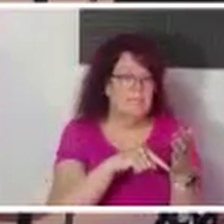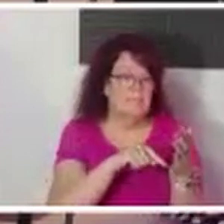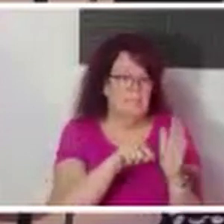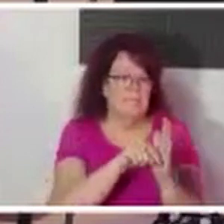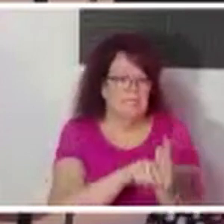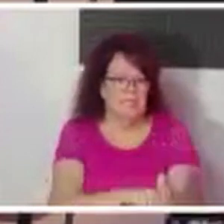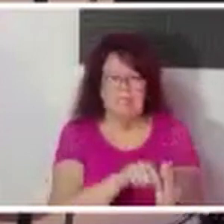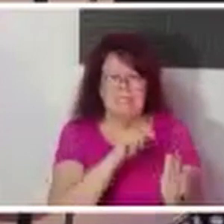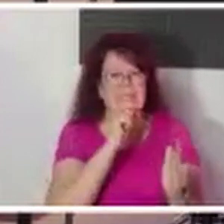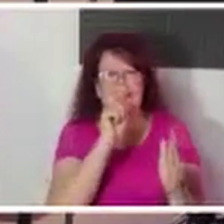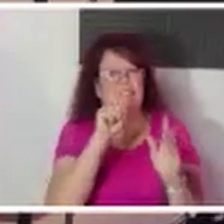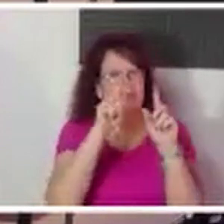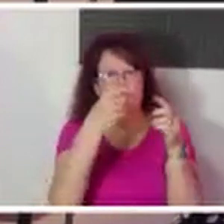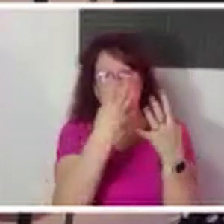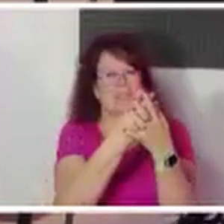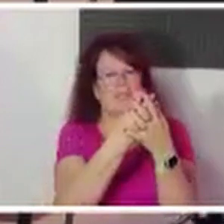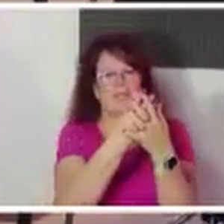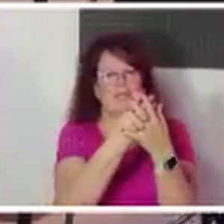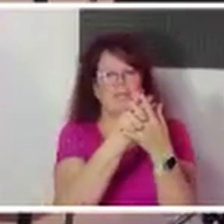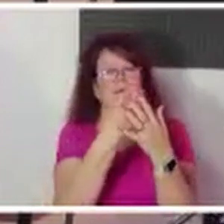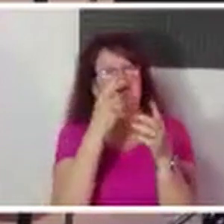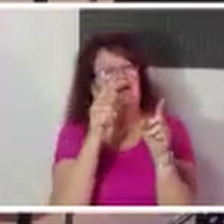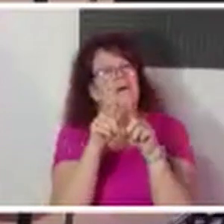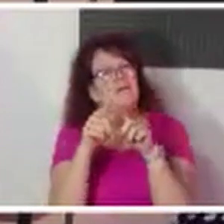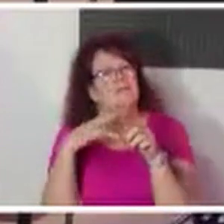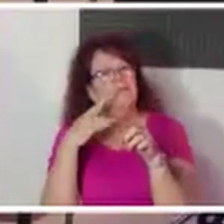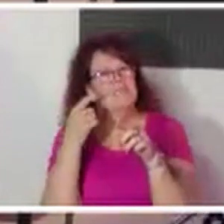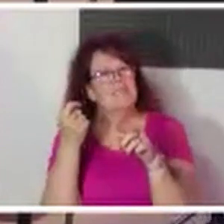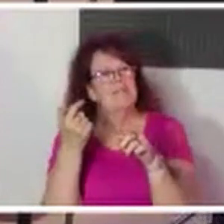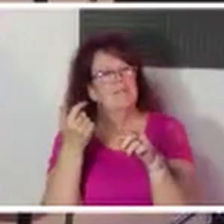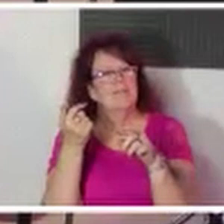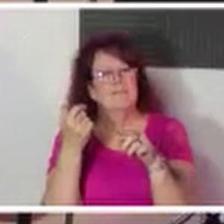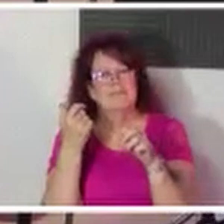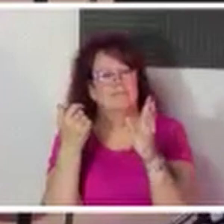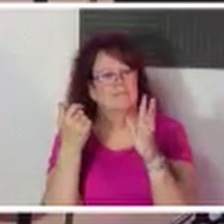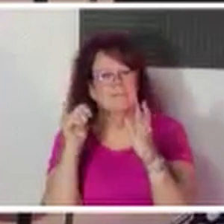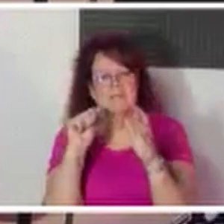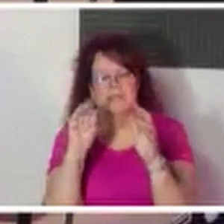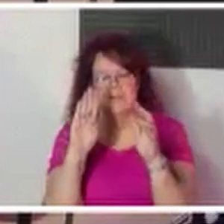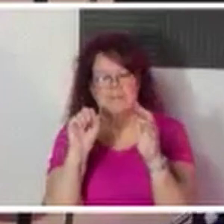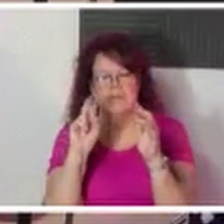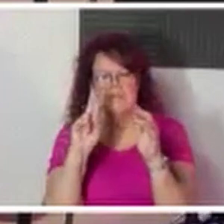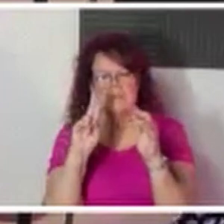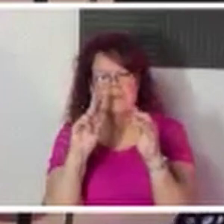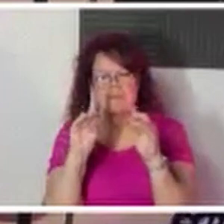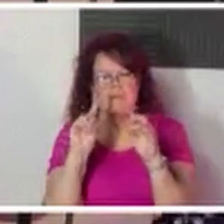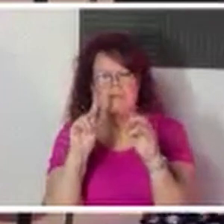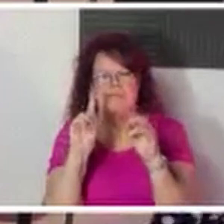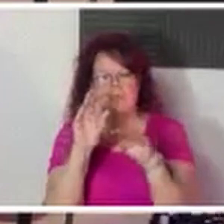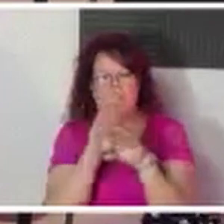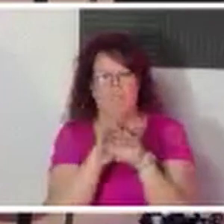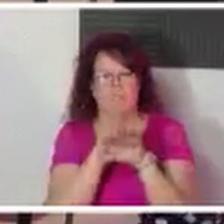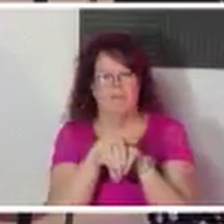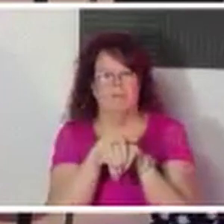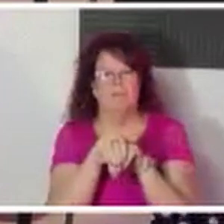putting them in jail. And that also feels a little absurd of us to try and resolve things that way, and